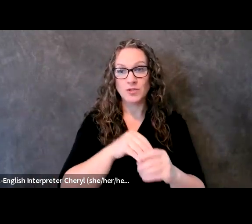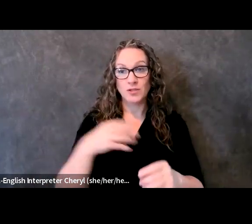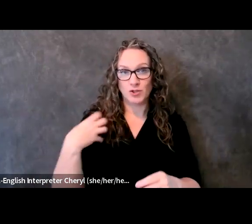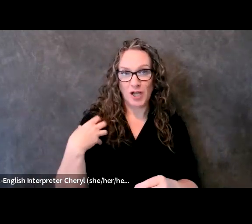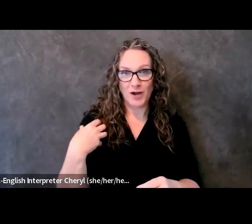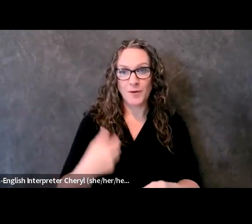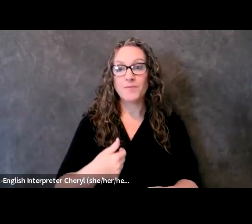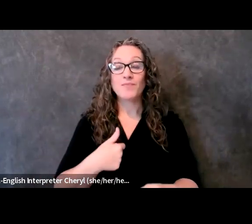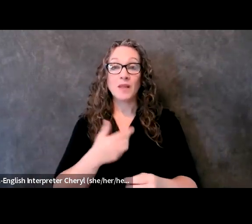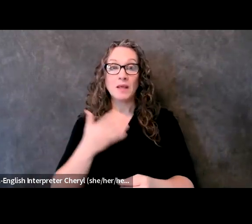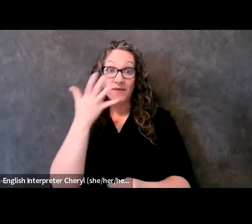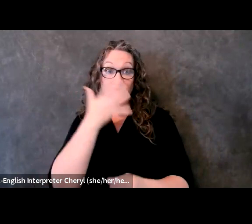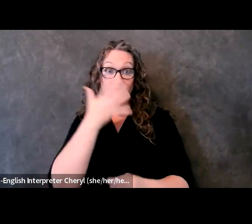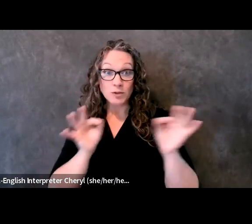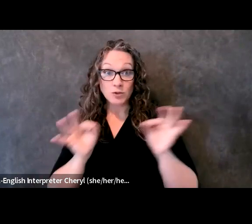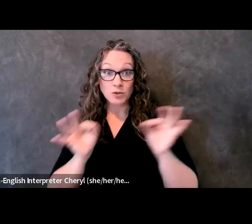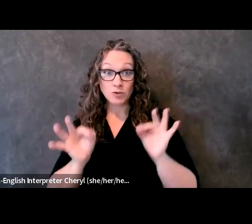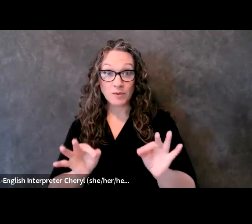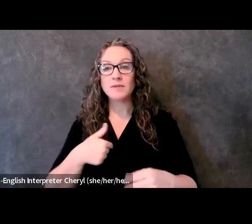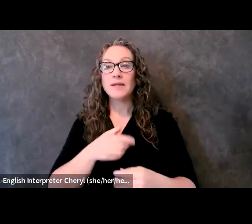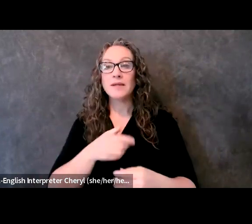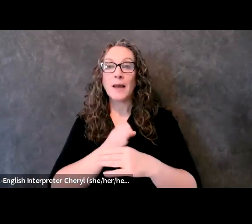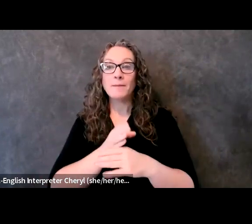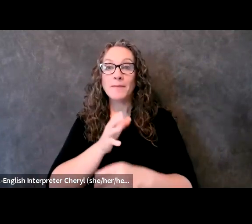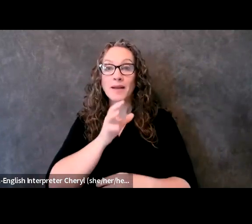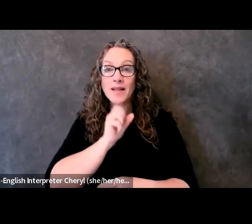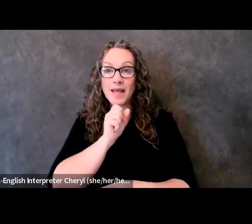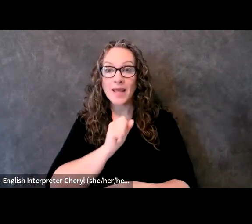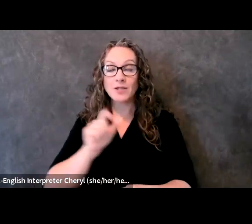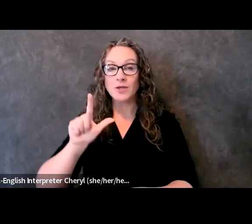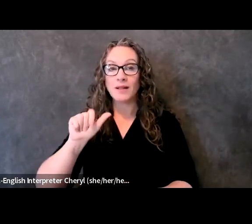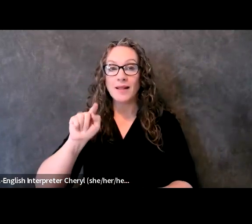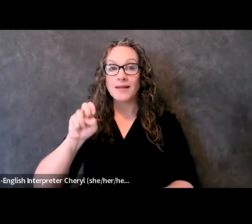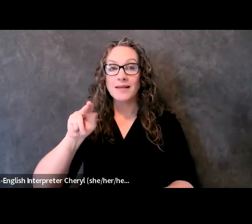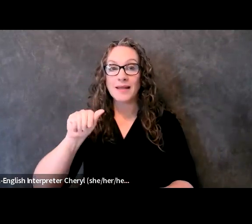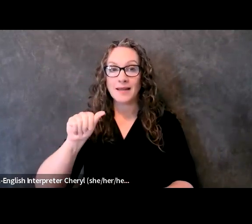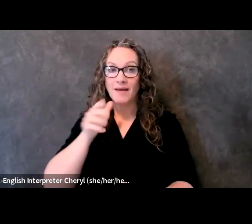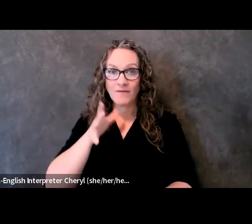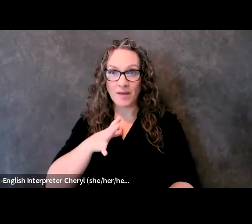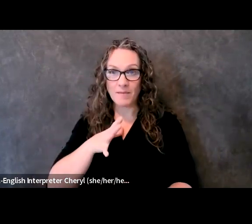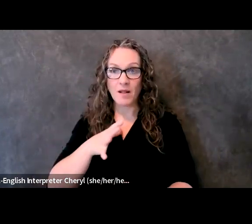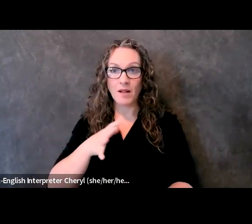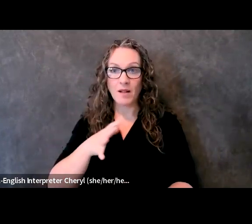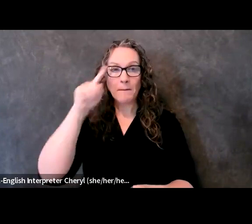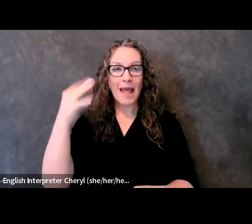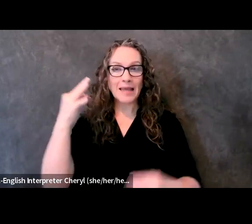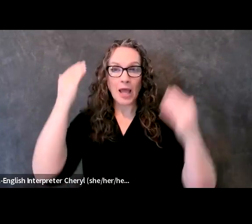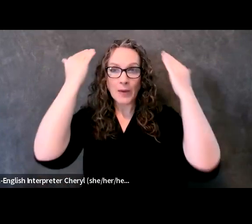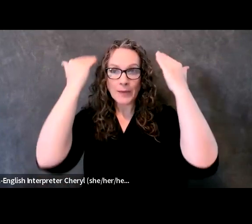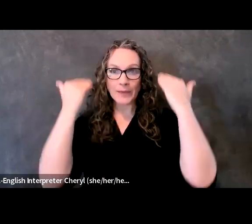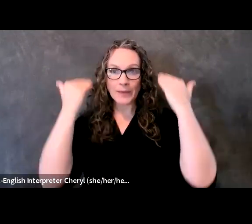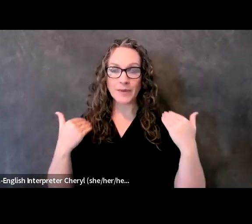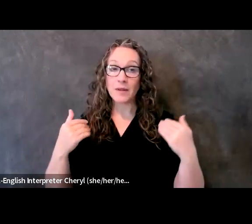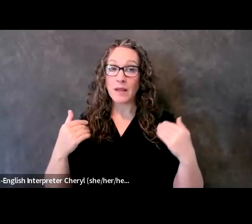I'm going to describe myself, I'm a middle-aged Latina female. I have long black hair with some of these things called